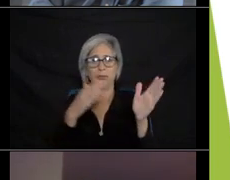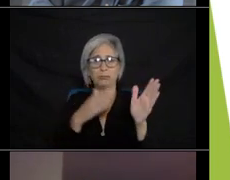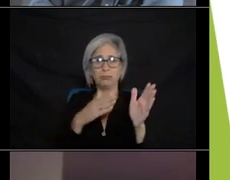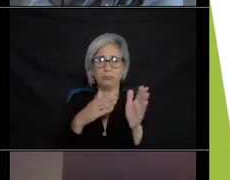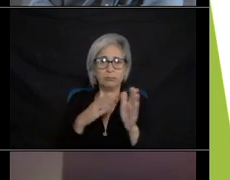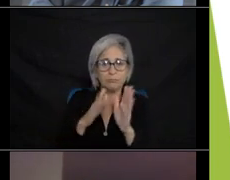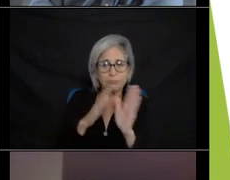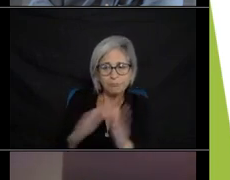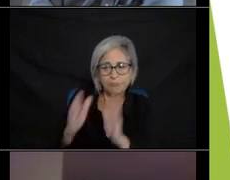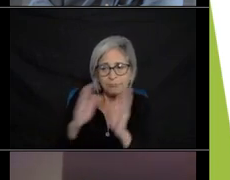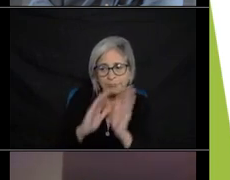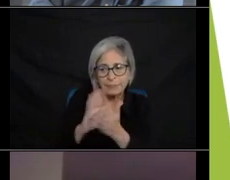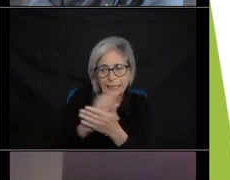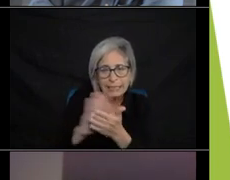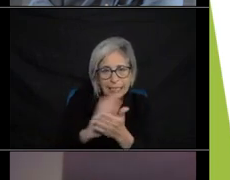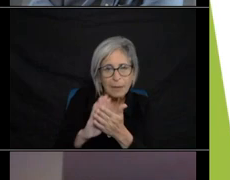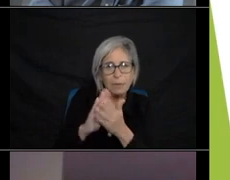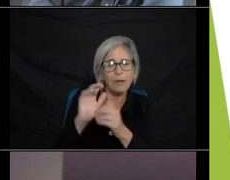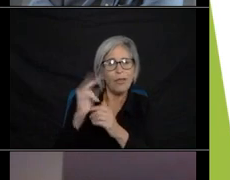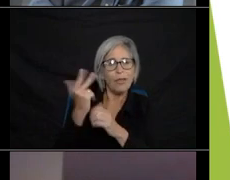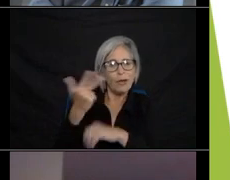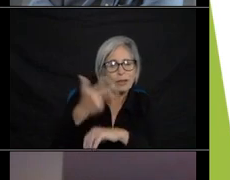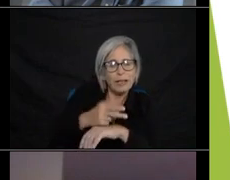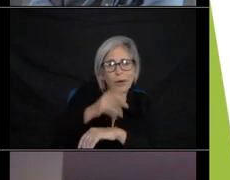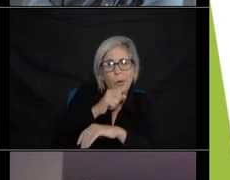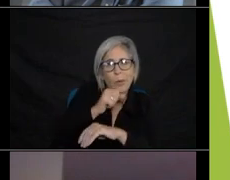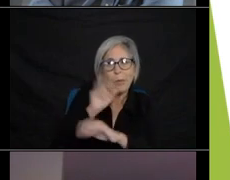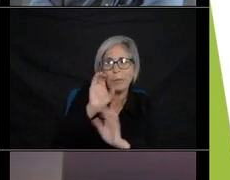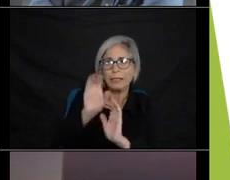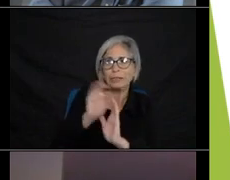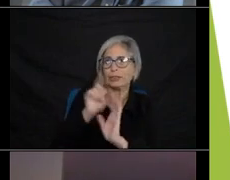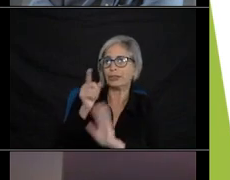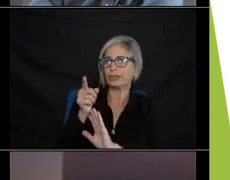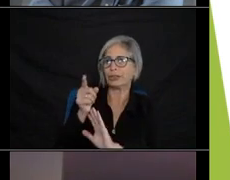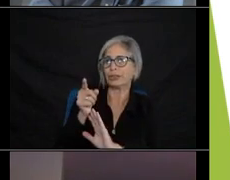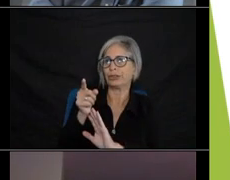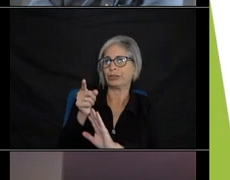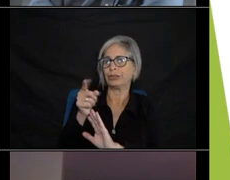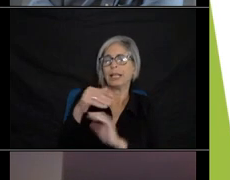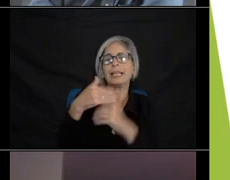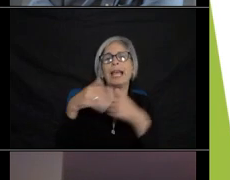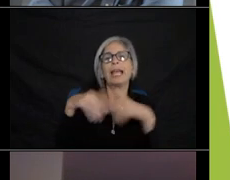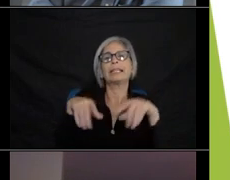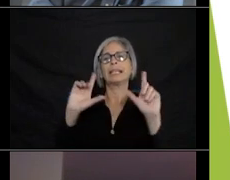punch list items. This is about a 30-day-old photograph. Next slide.